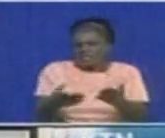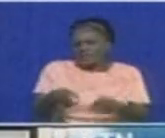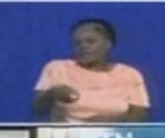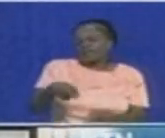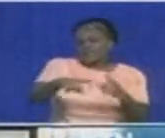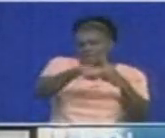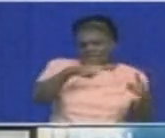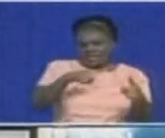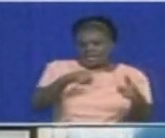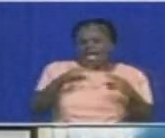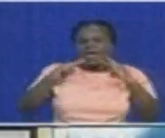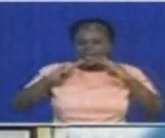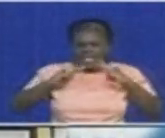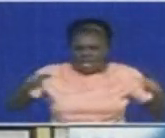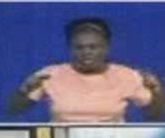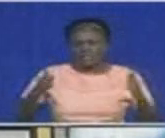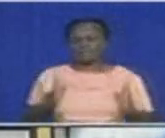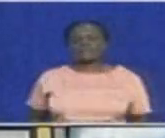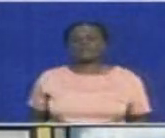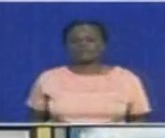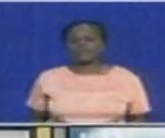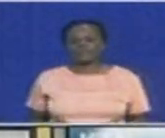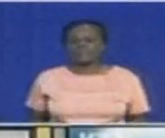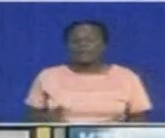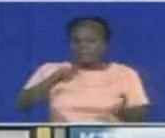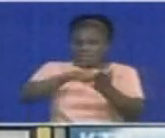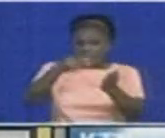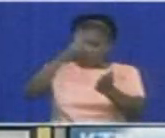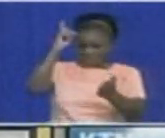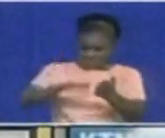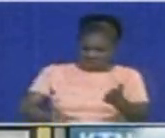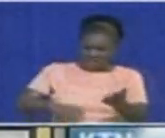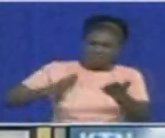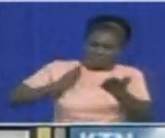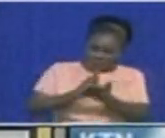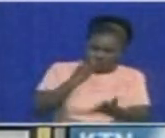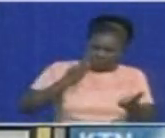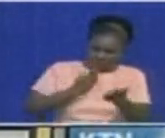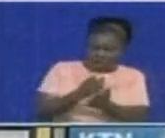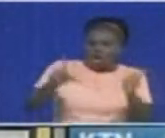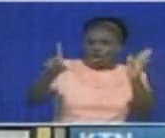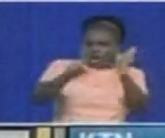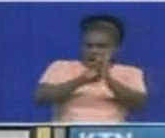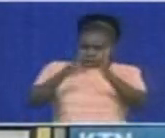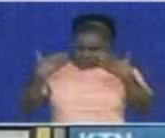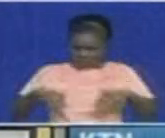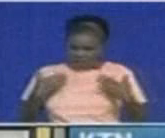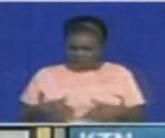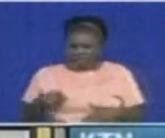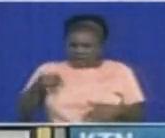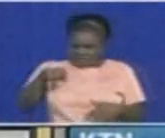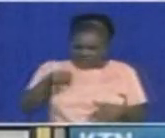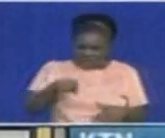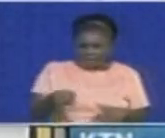an innocent person. It is therefore justifiable for the law enforcers to take equal